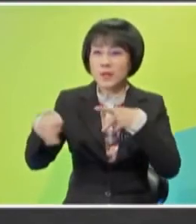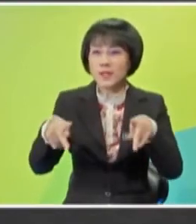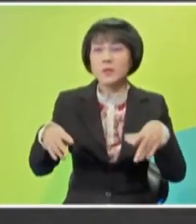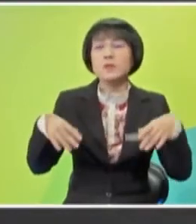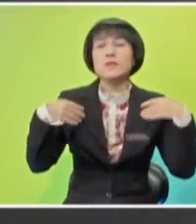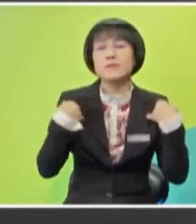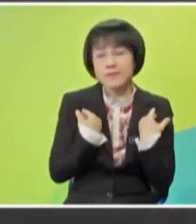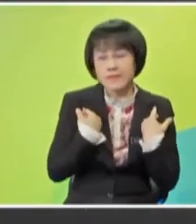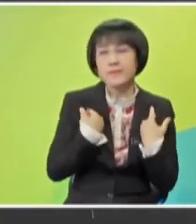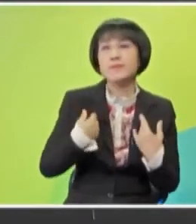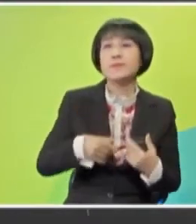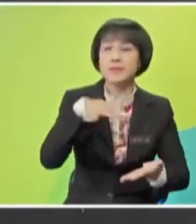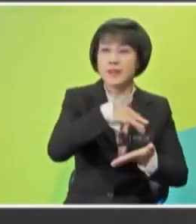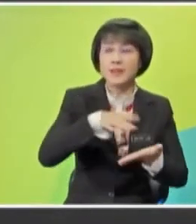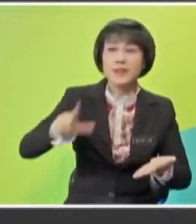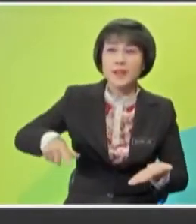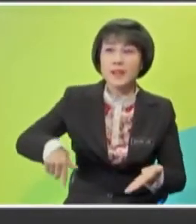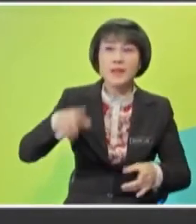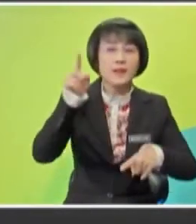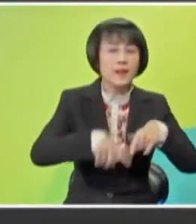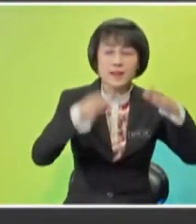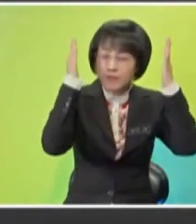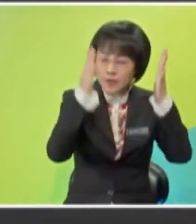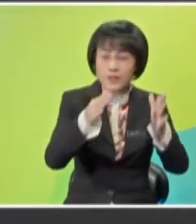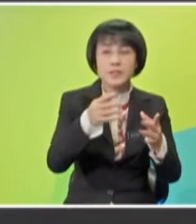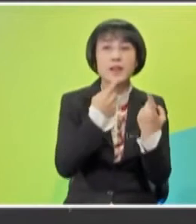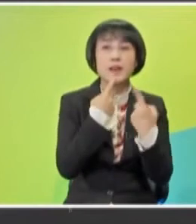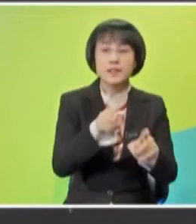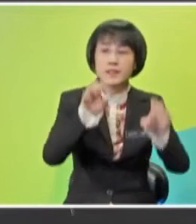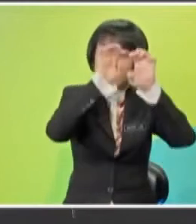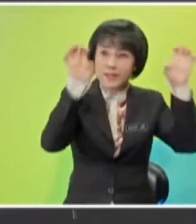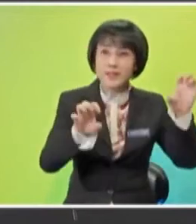able to focus answering the exam. So I think he shouldn't